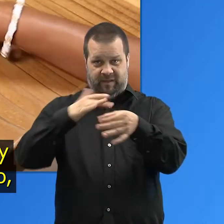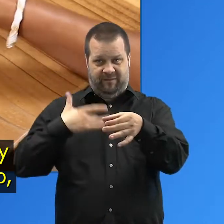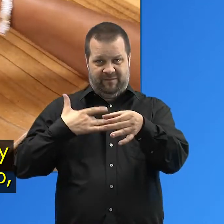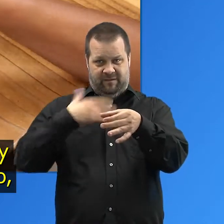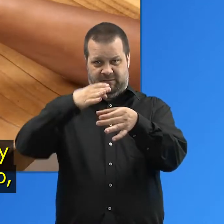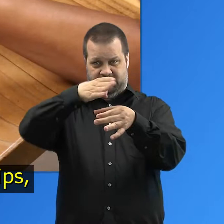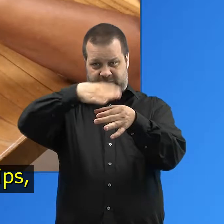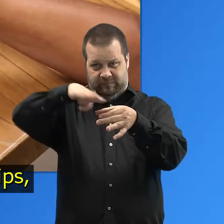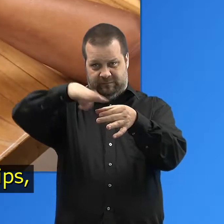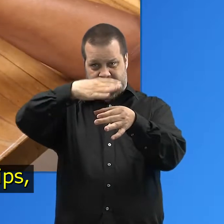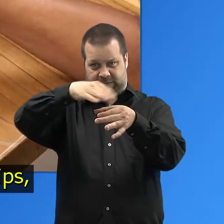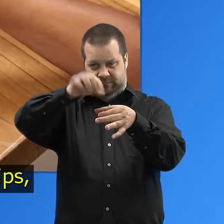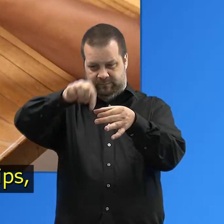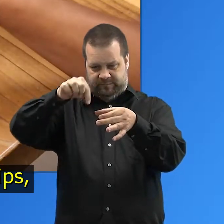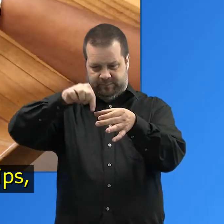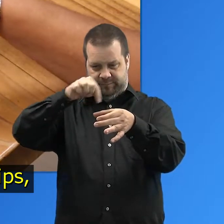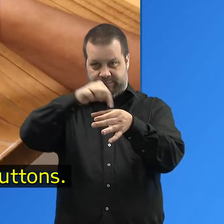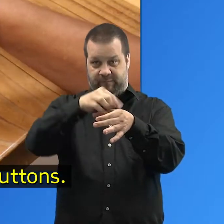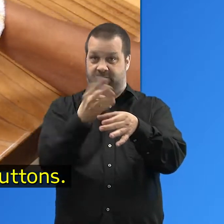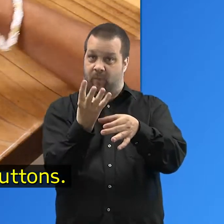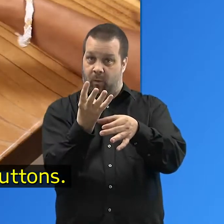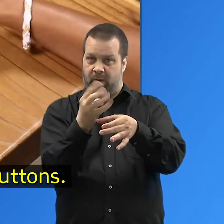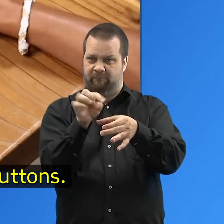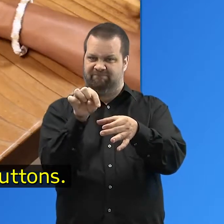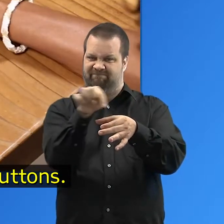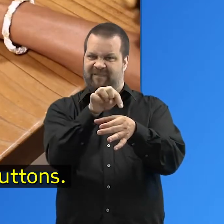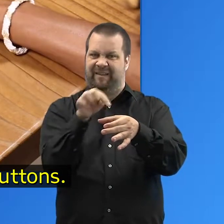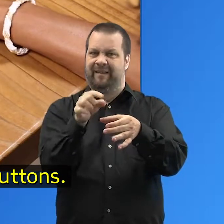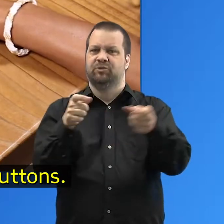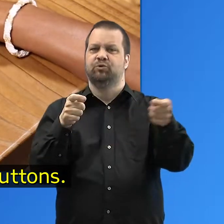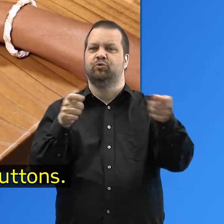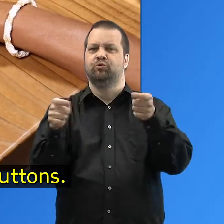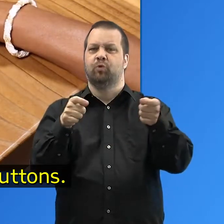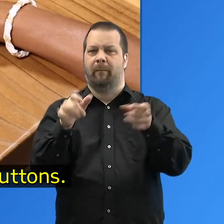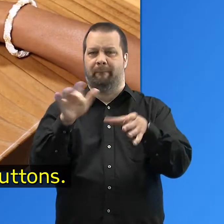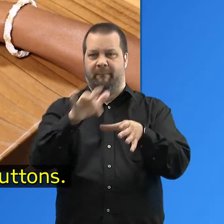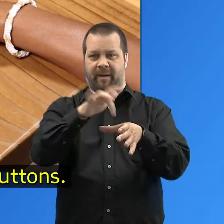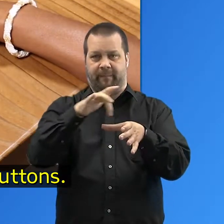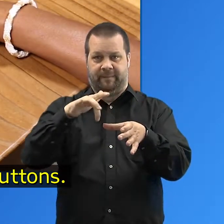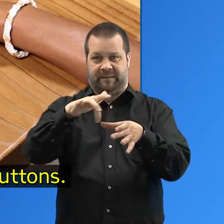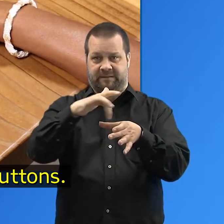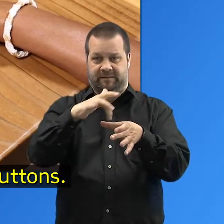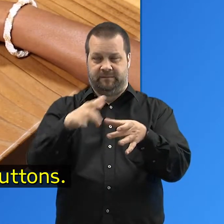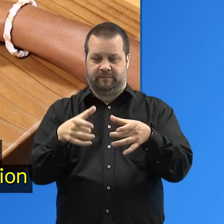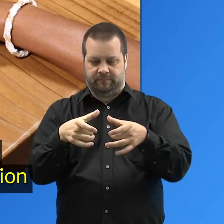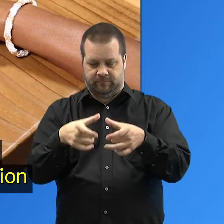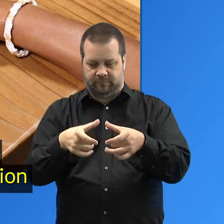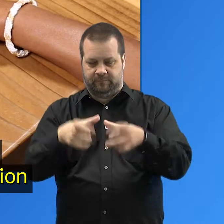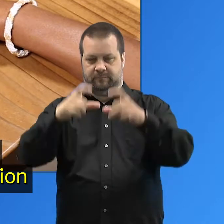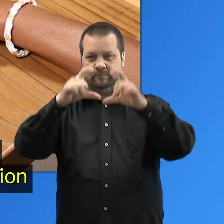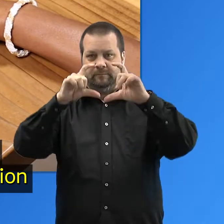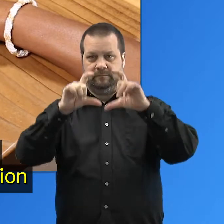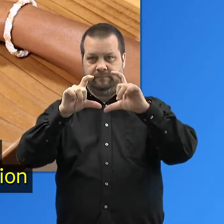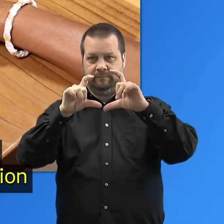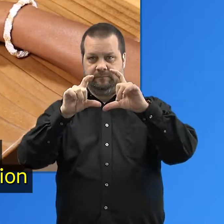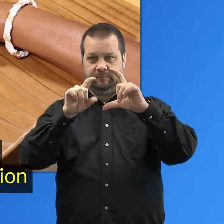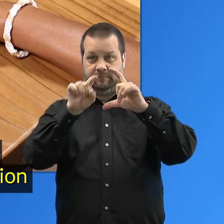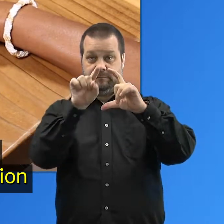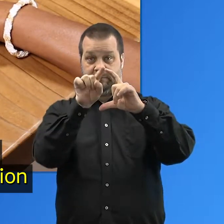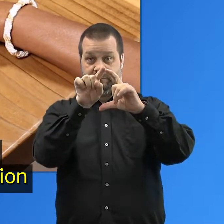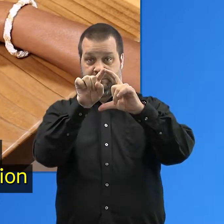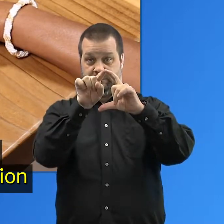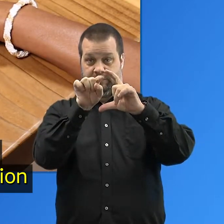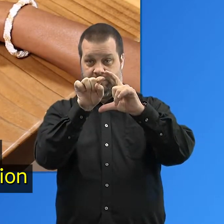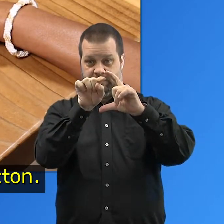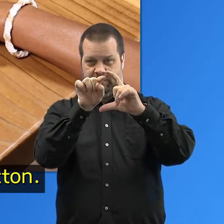Echo, there will be 4 dips or dimples, which are the control buttons. Now, starting at the 12